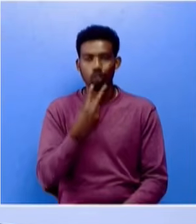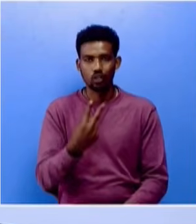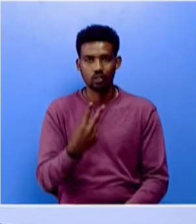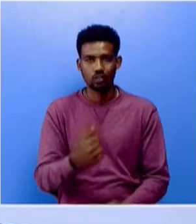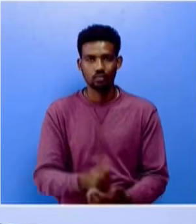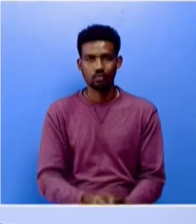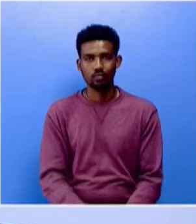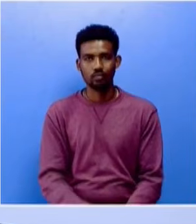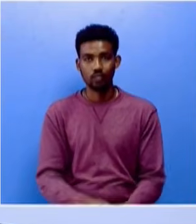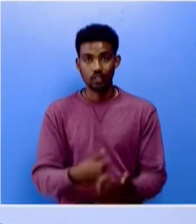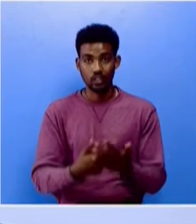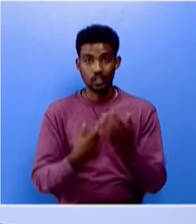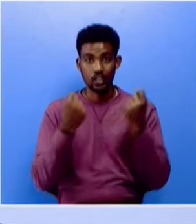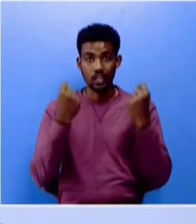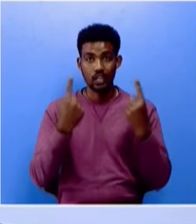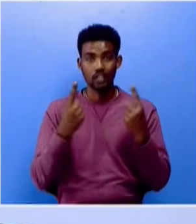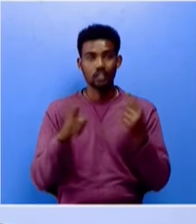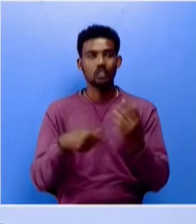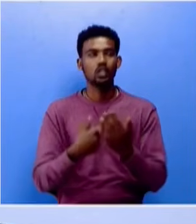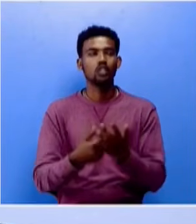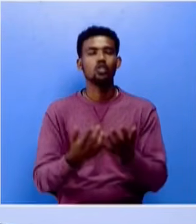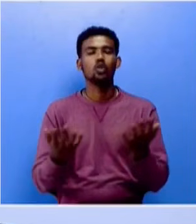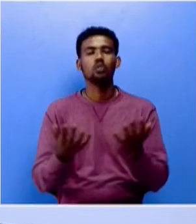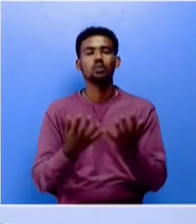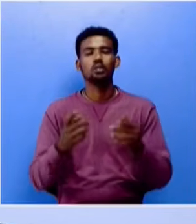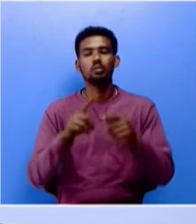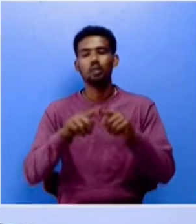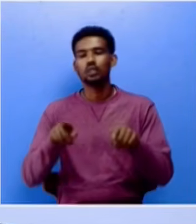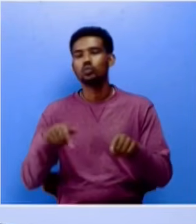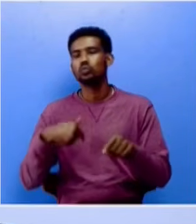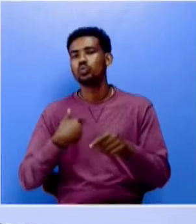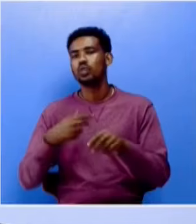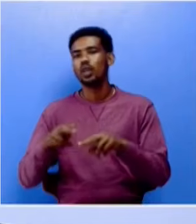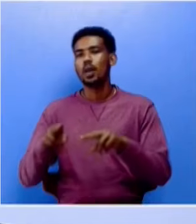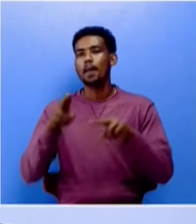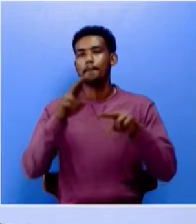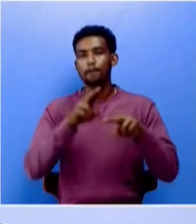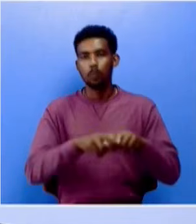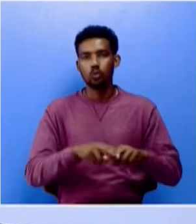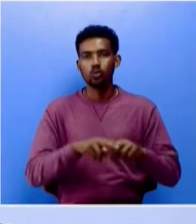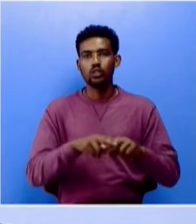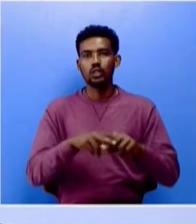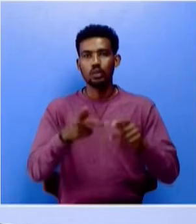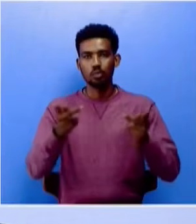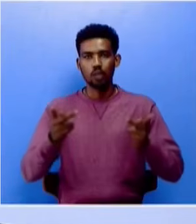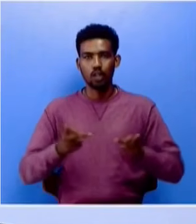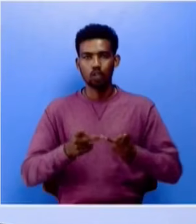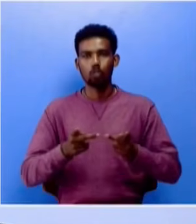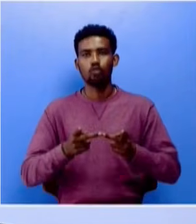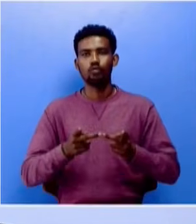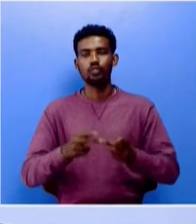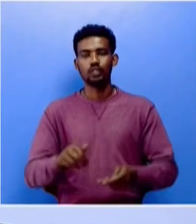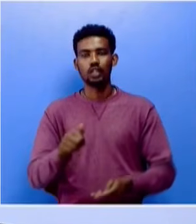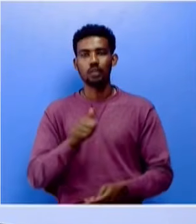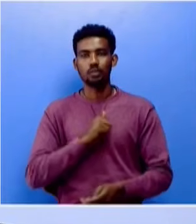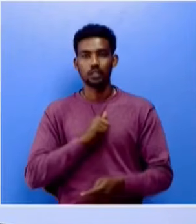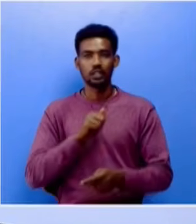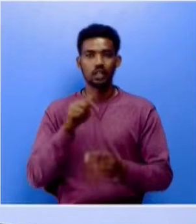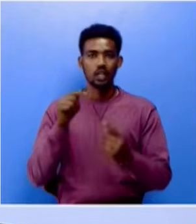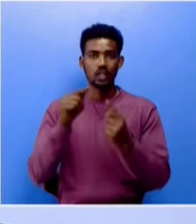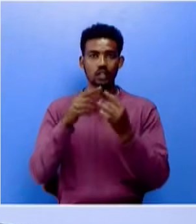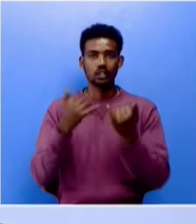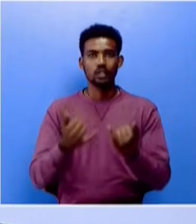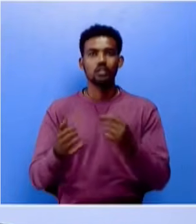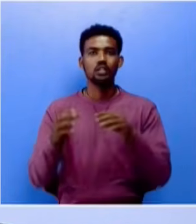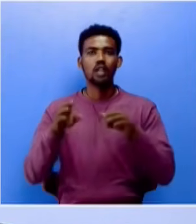clear? In this sense, that's the object. But we put here in place of the subject. Still it is the receiver